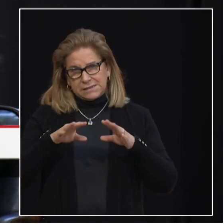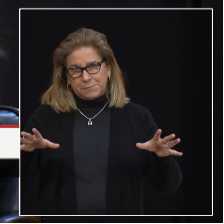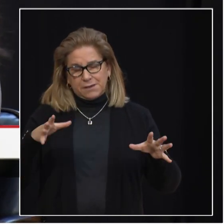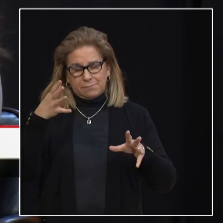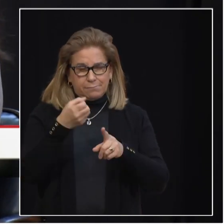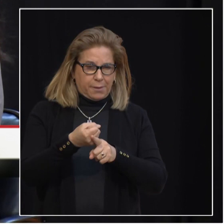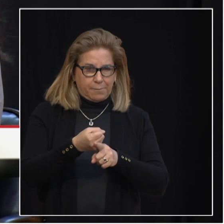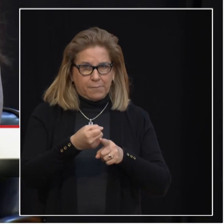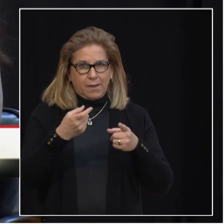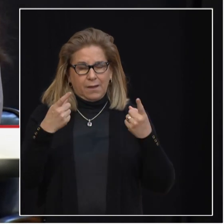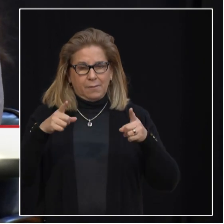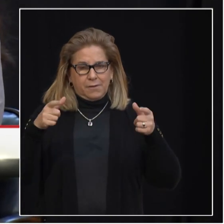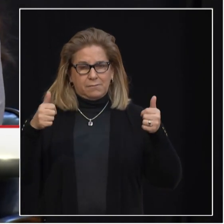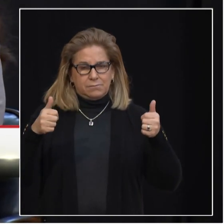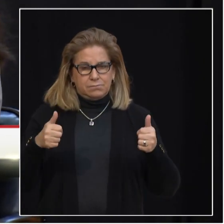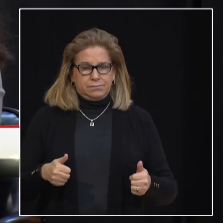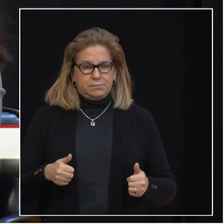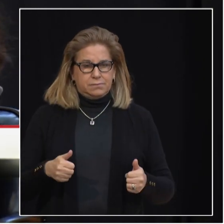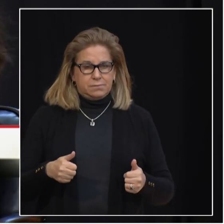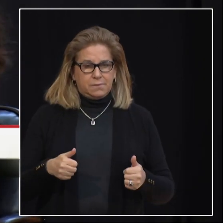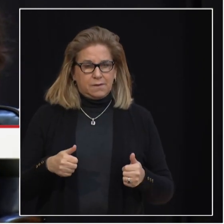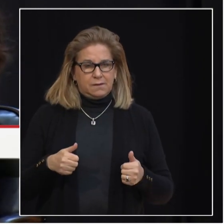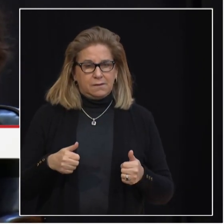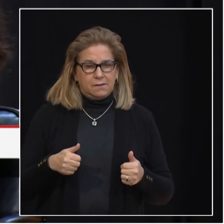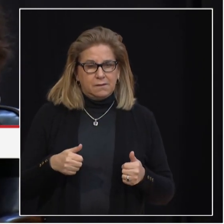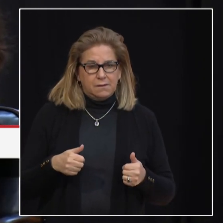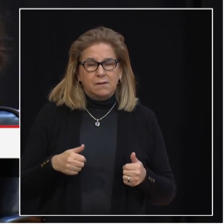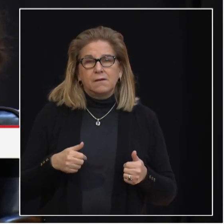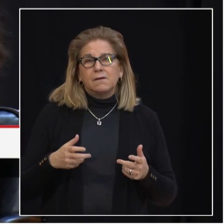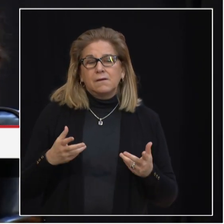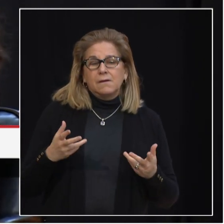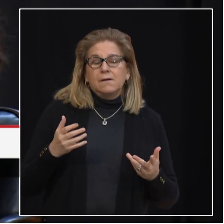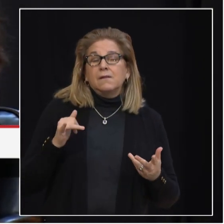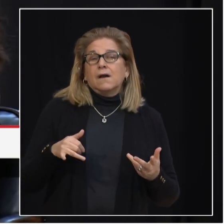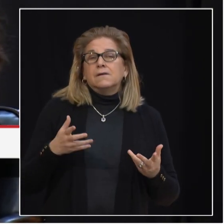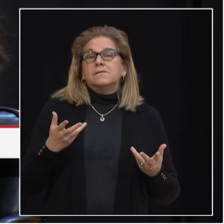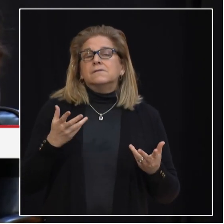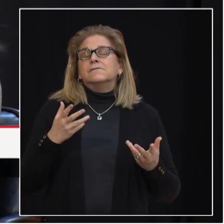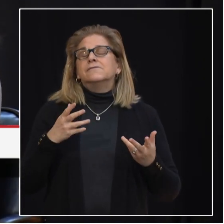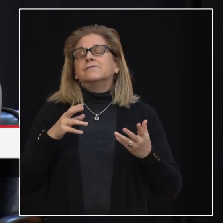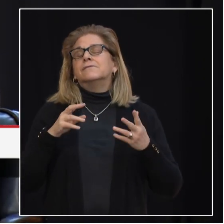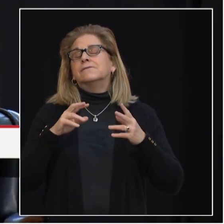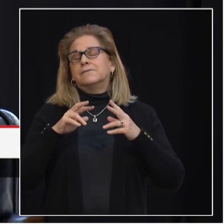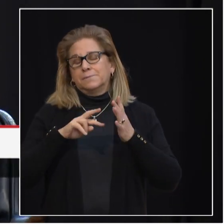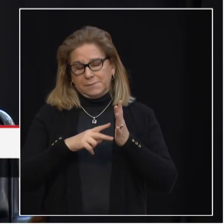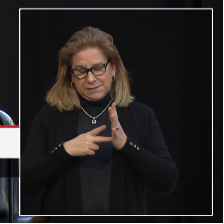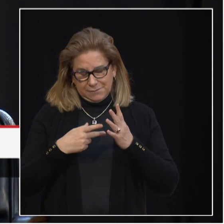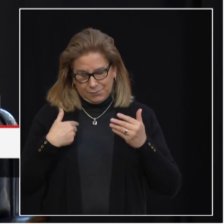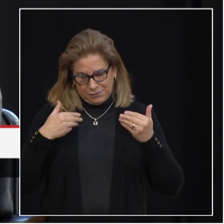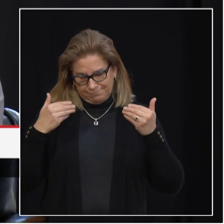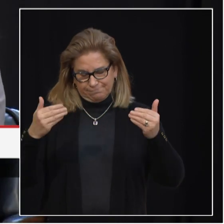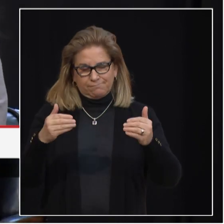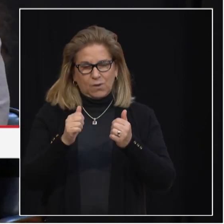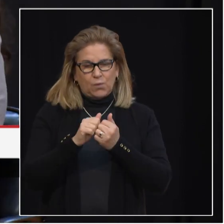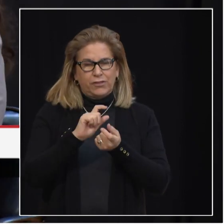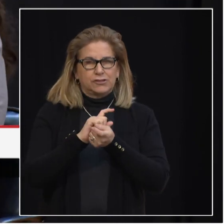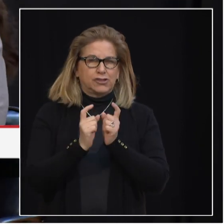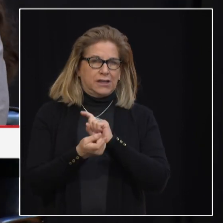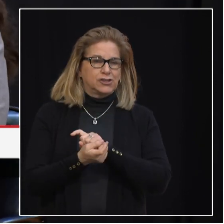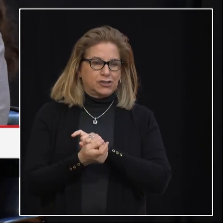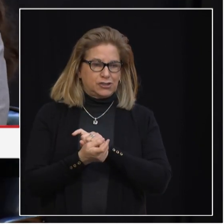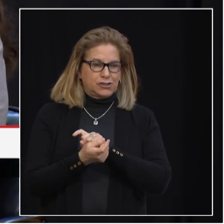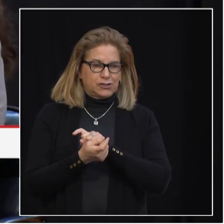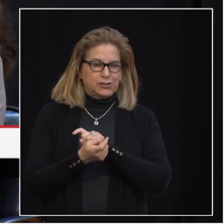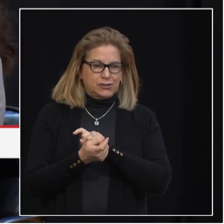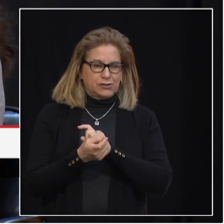One of the things that people are reacting to in a kind of return to office is long commutes, and DC has very